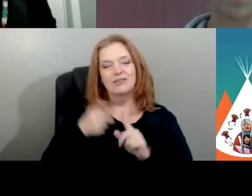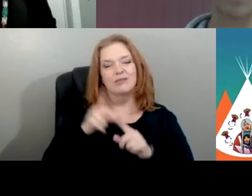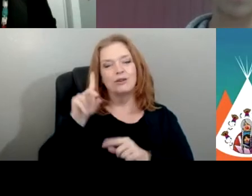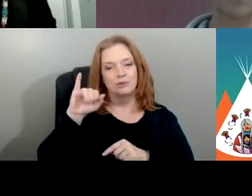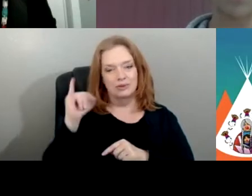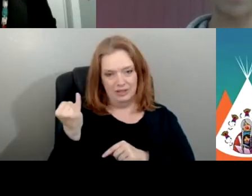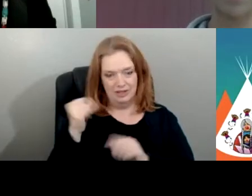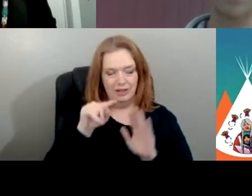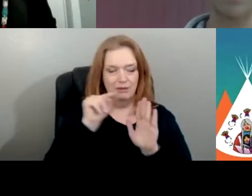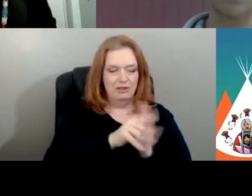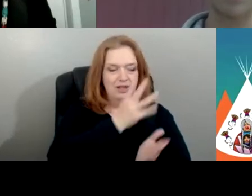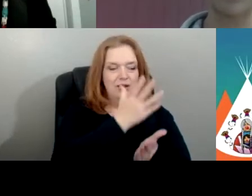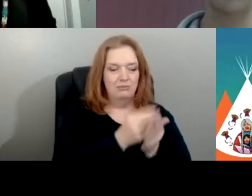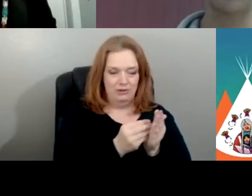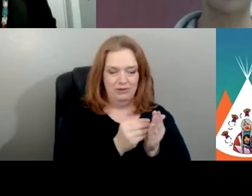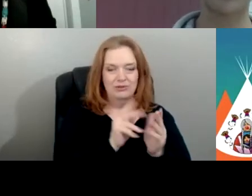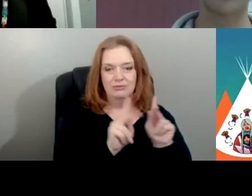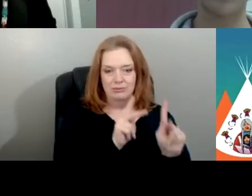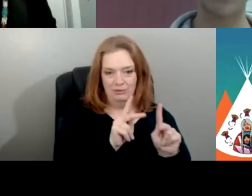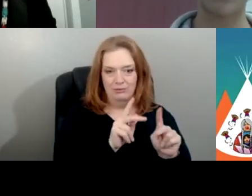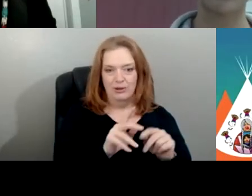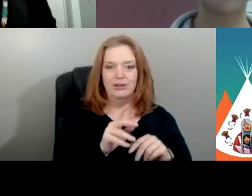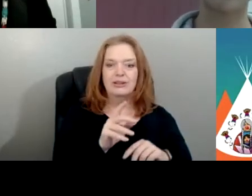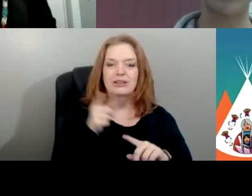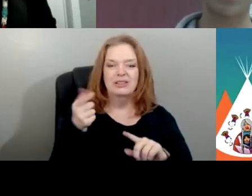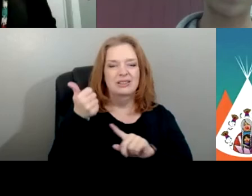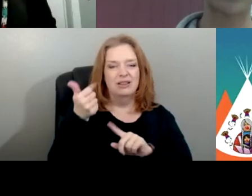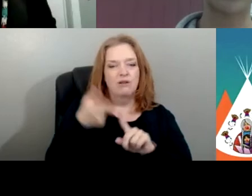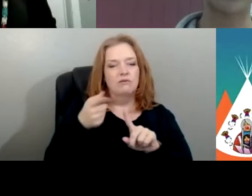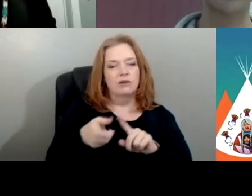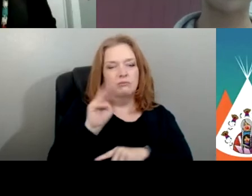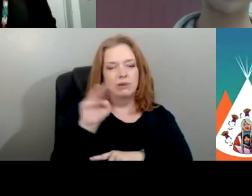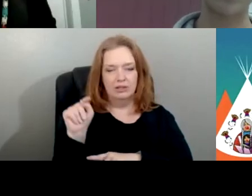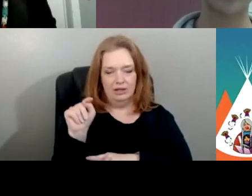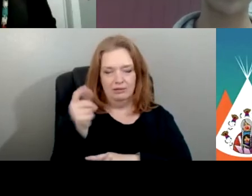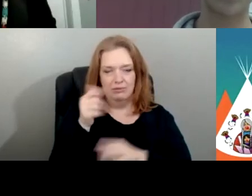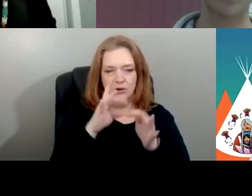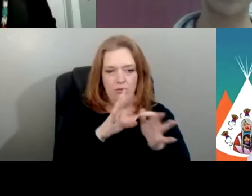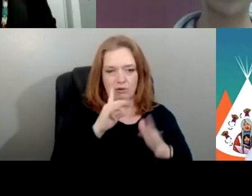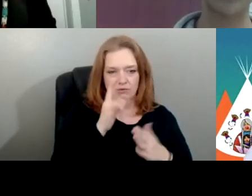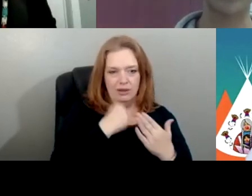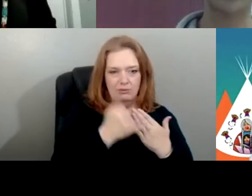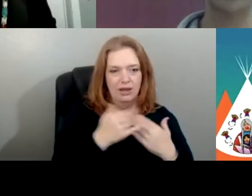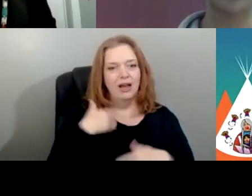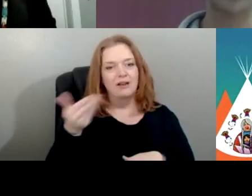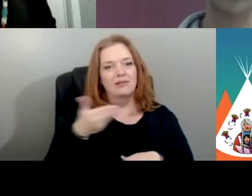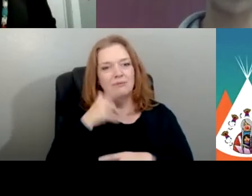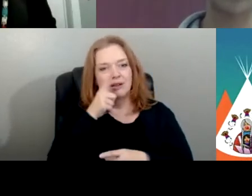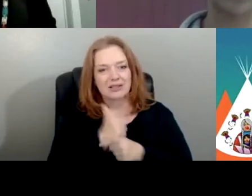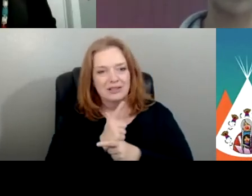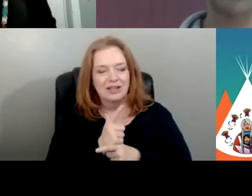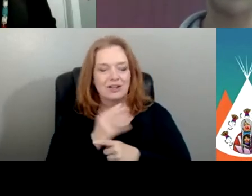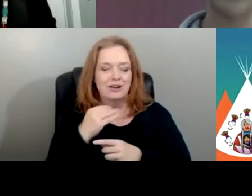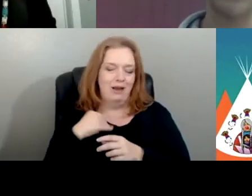Murdered Indigenous Peoples Coordinator out of the District of Montana. I've also invited my sister and co-conspirator and colleague,